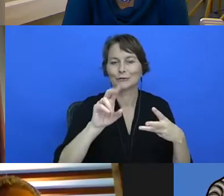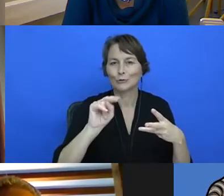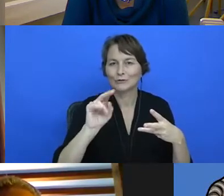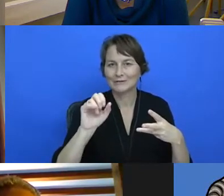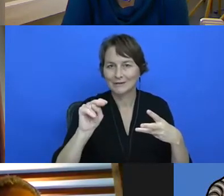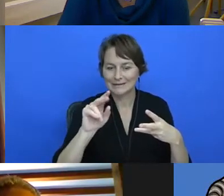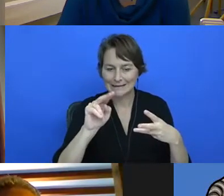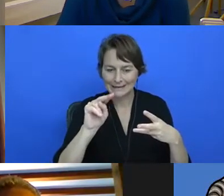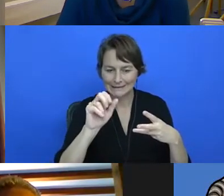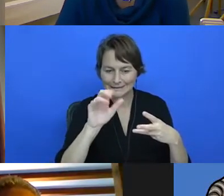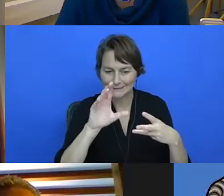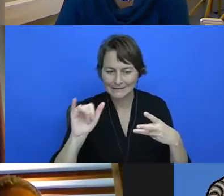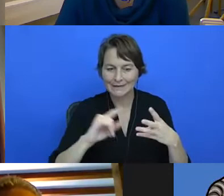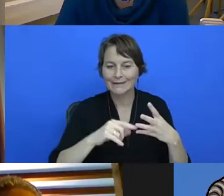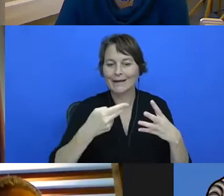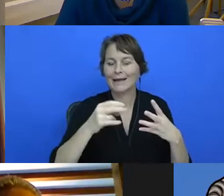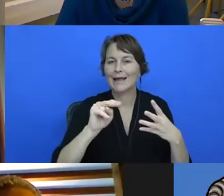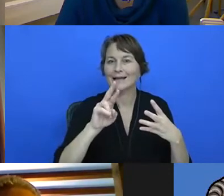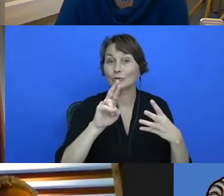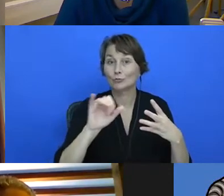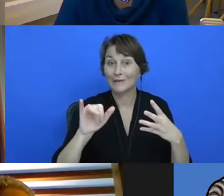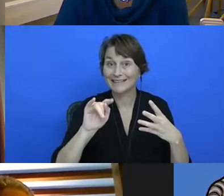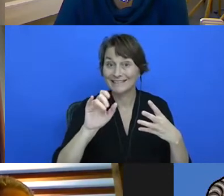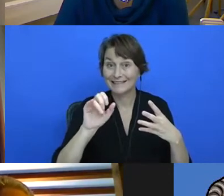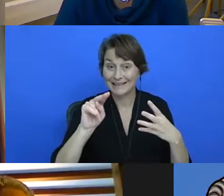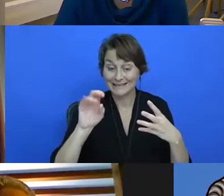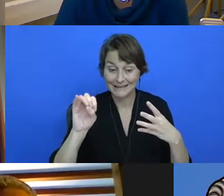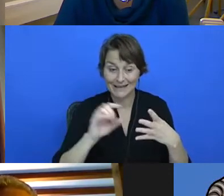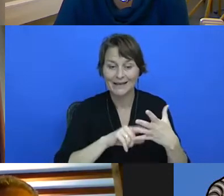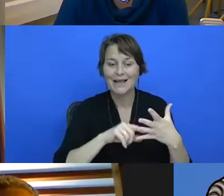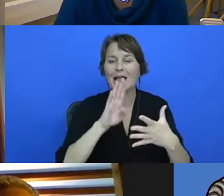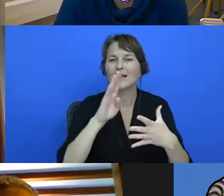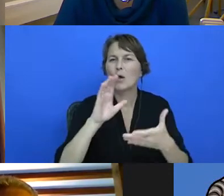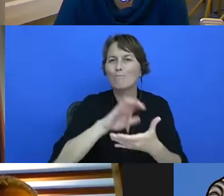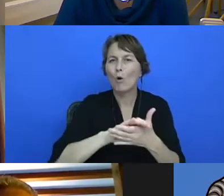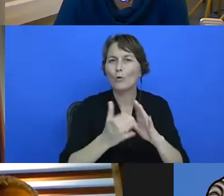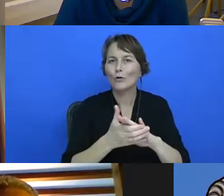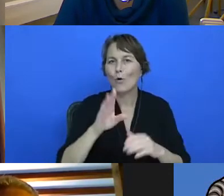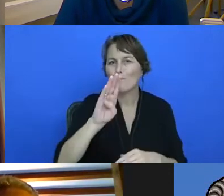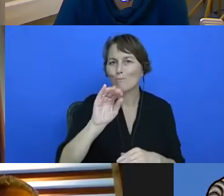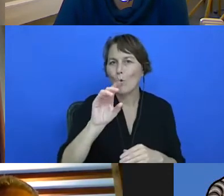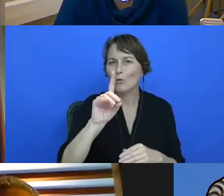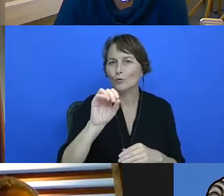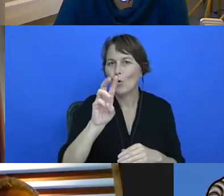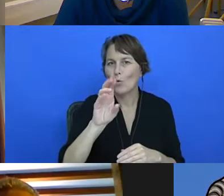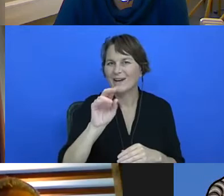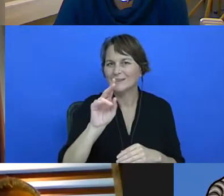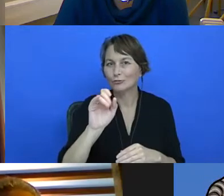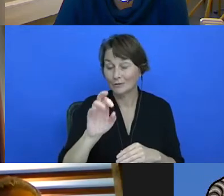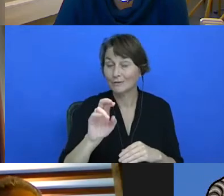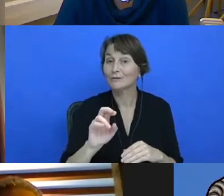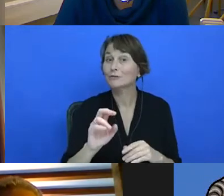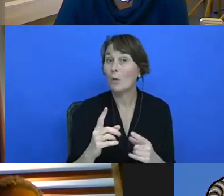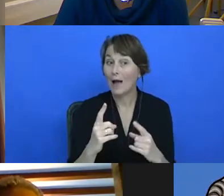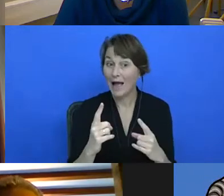webinar with an introduction round of our 5 panelists So why don't you give a brief